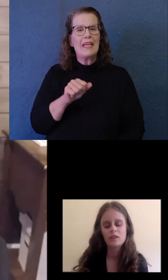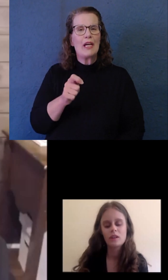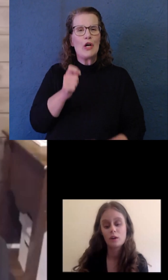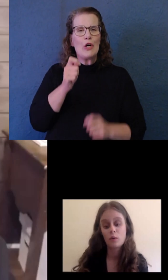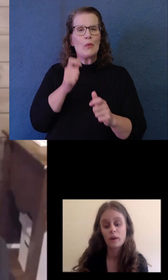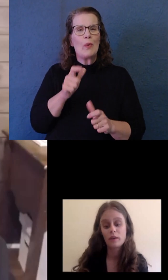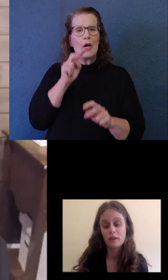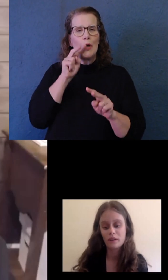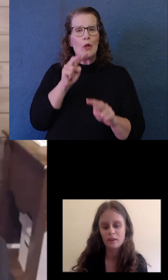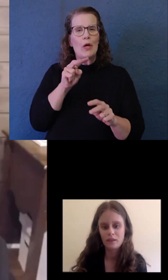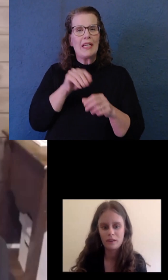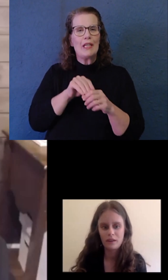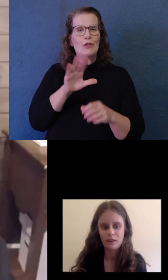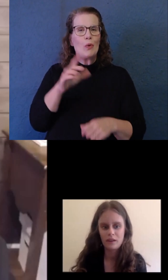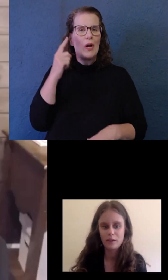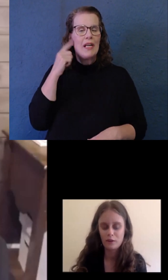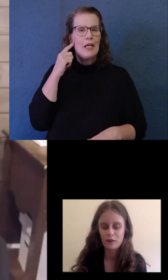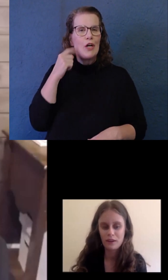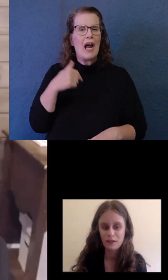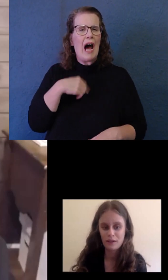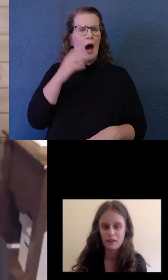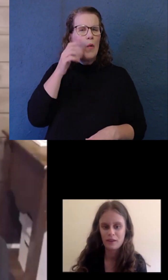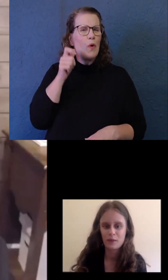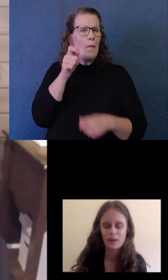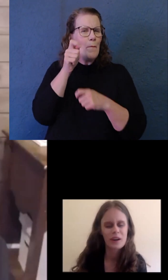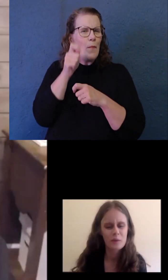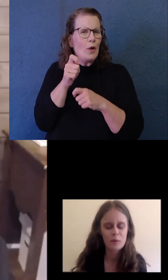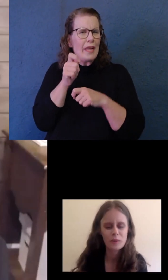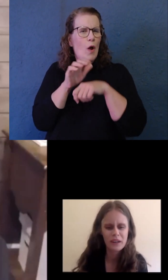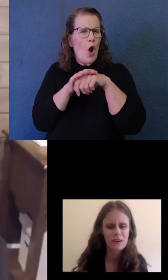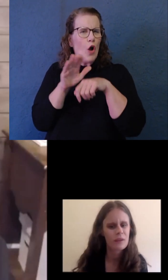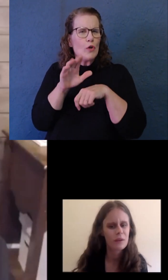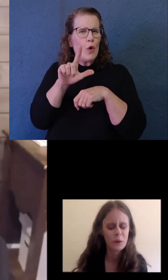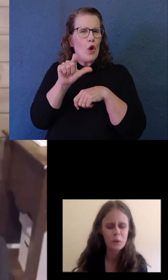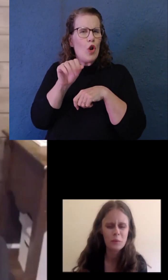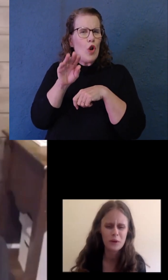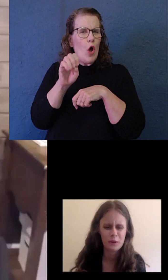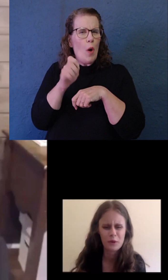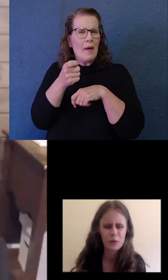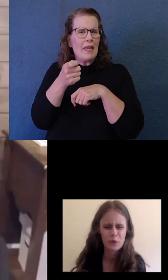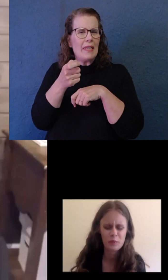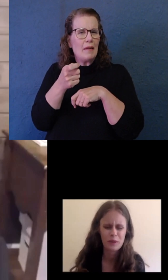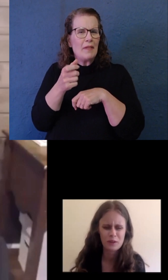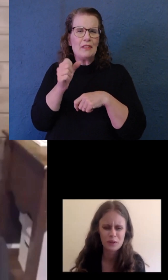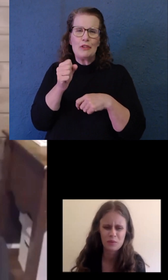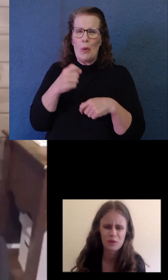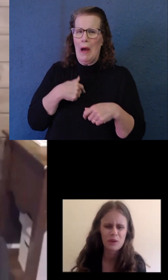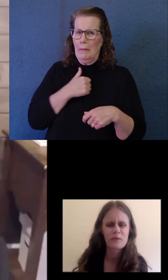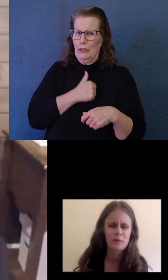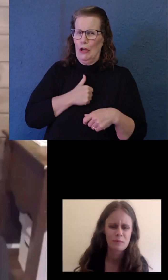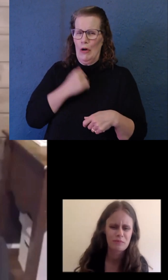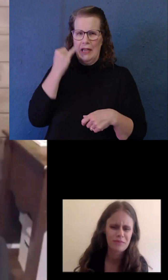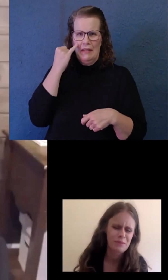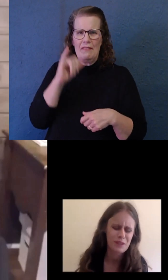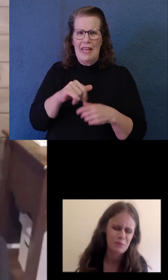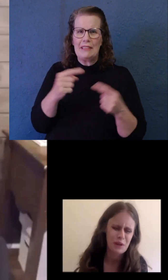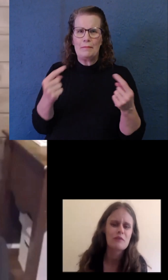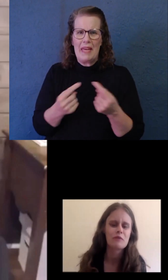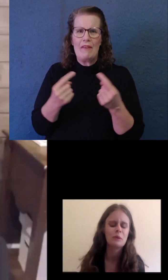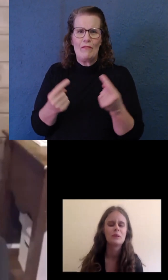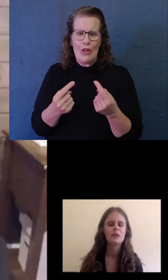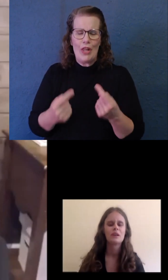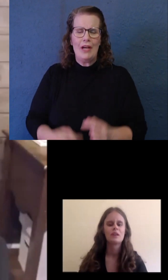I'm going to take a quick look in your ear. I'm going to kind of pull down on the lobe, your lobe a little bit. So I'm sorry if